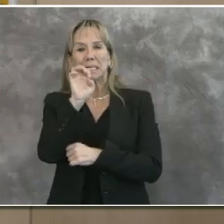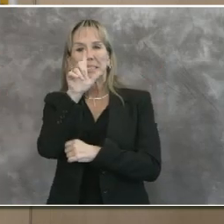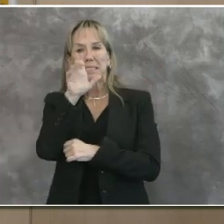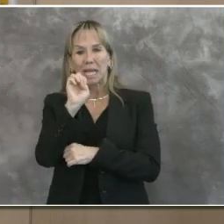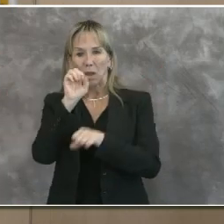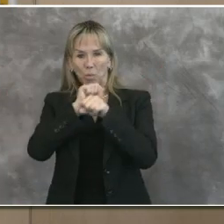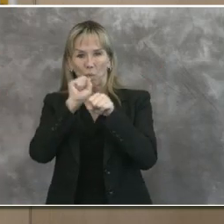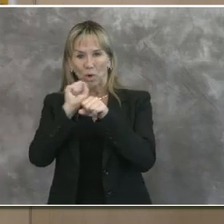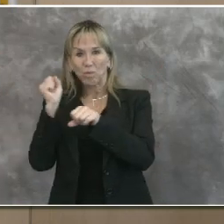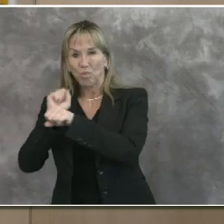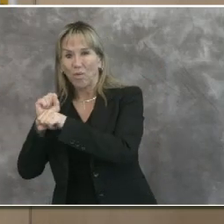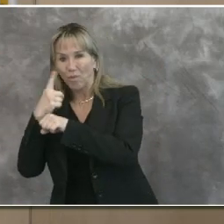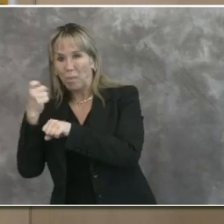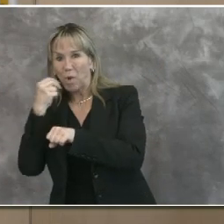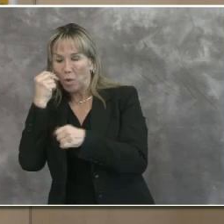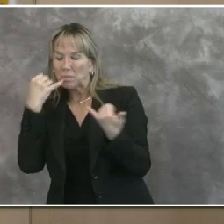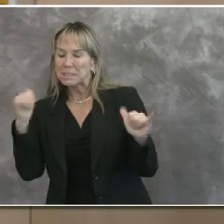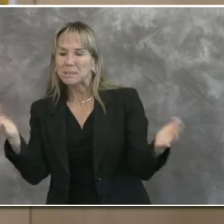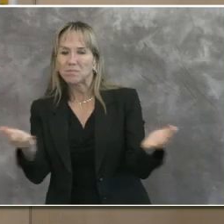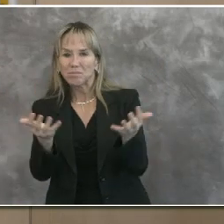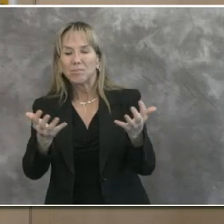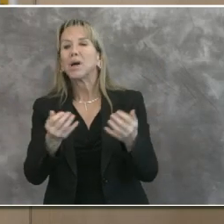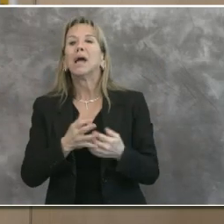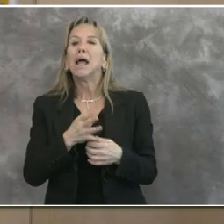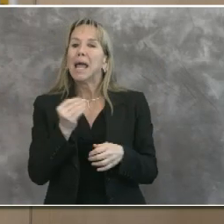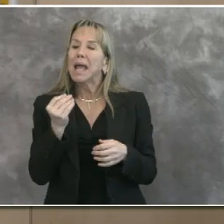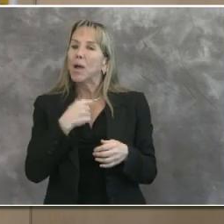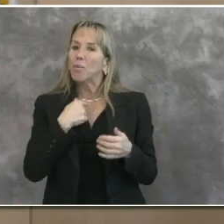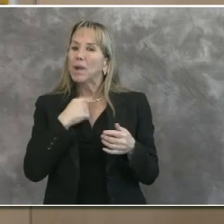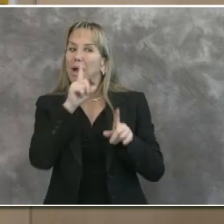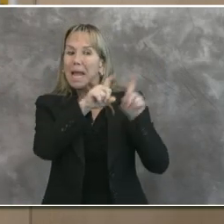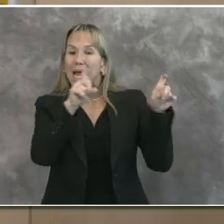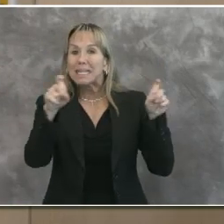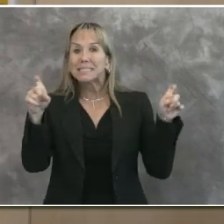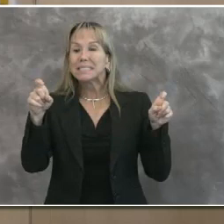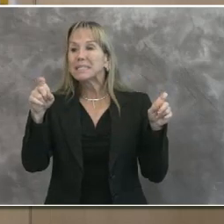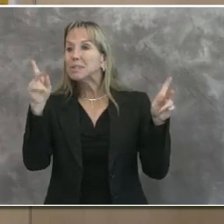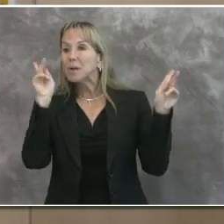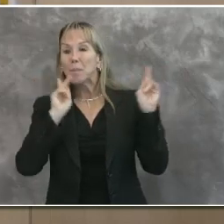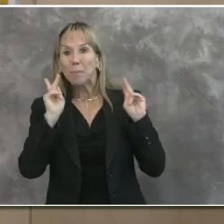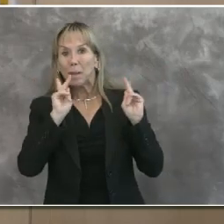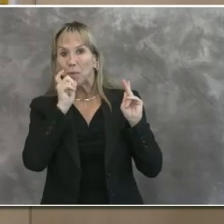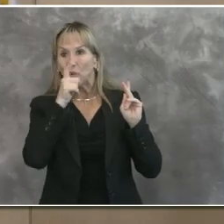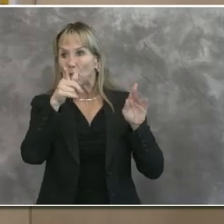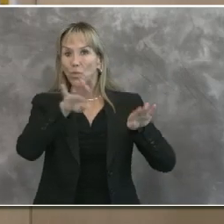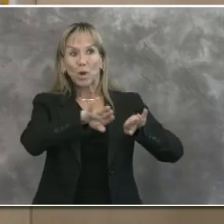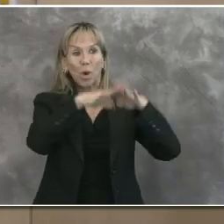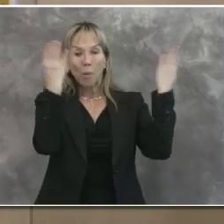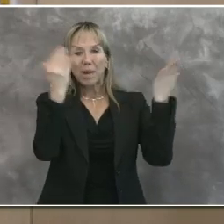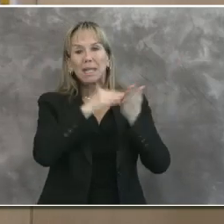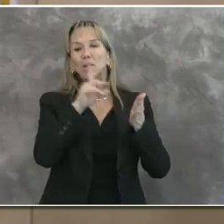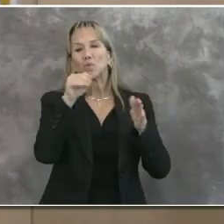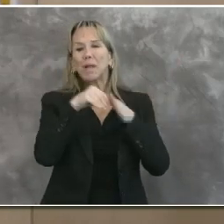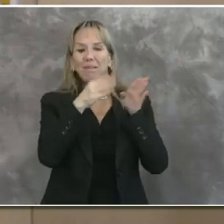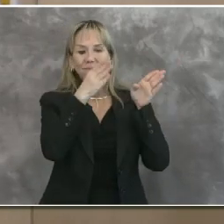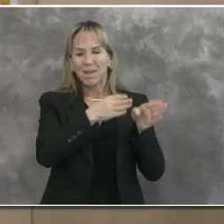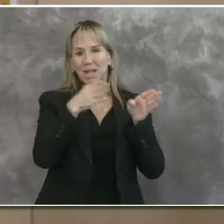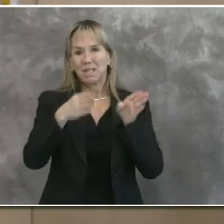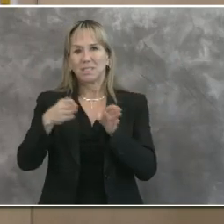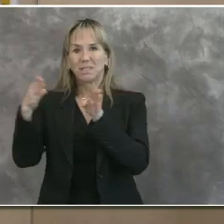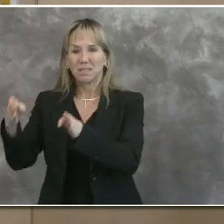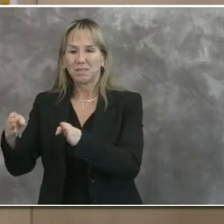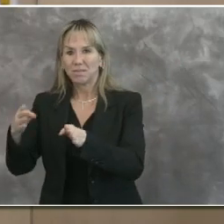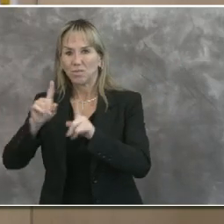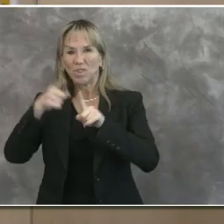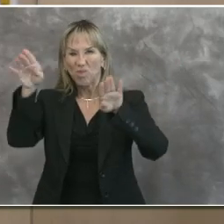encouraged. And we're asking work sites to return to work in phases. And when at work, we